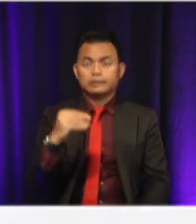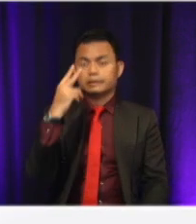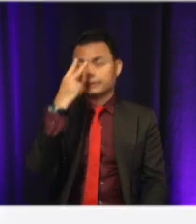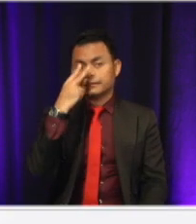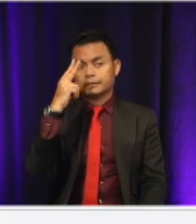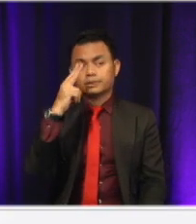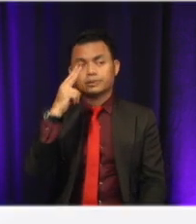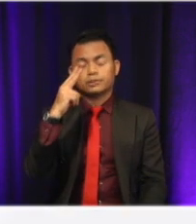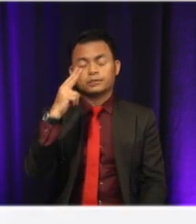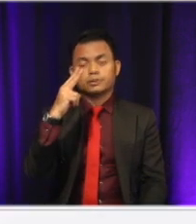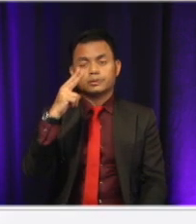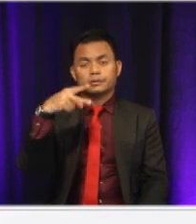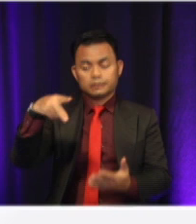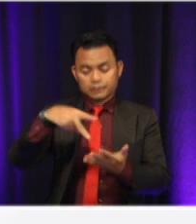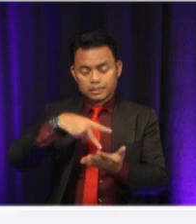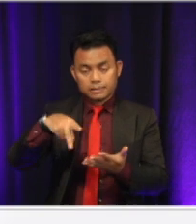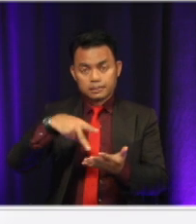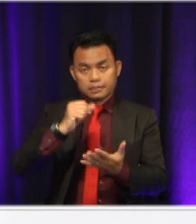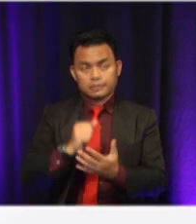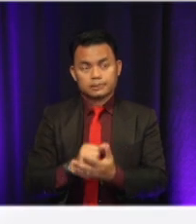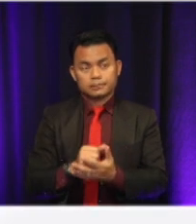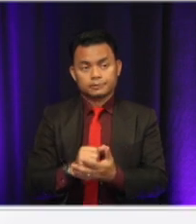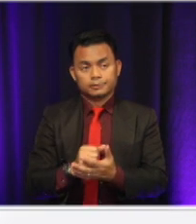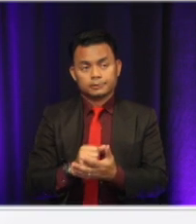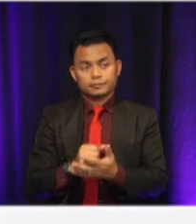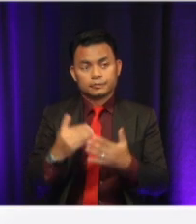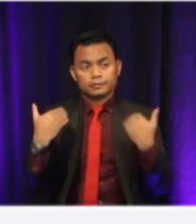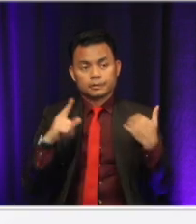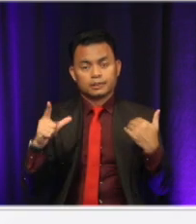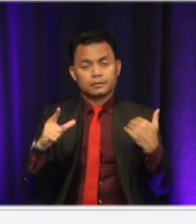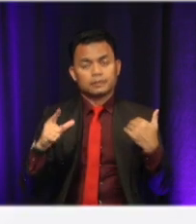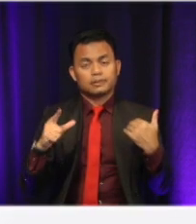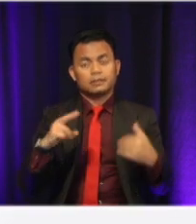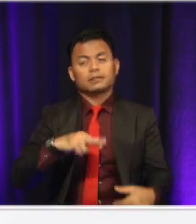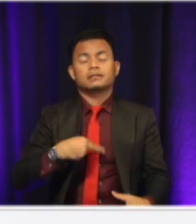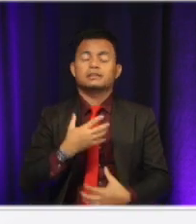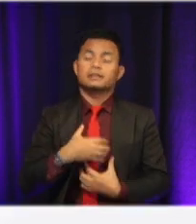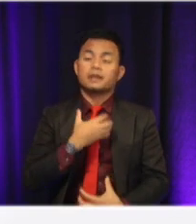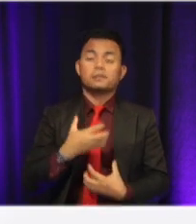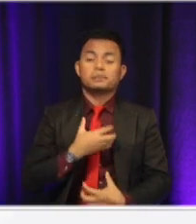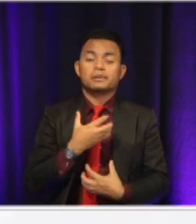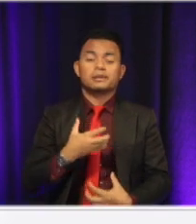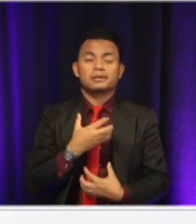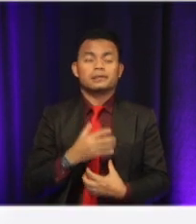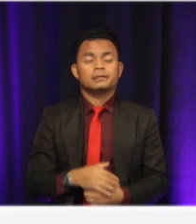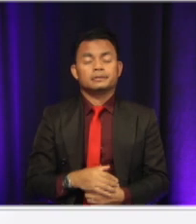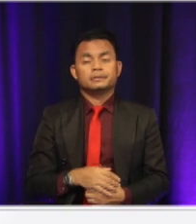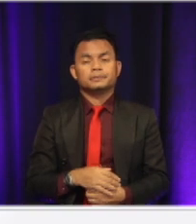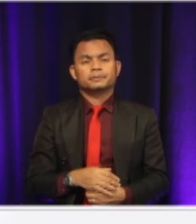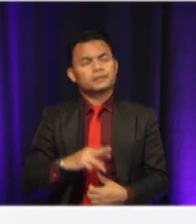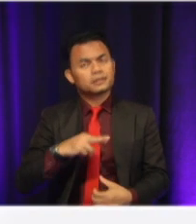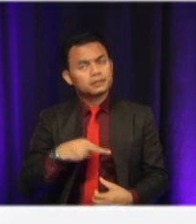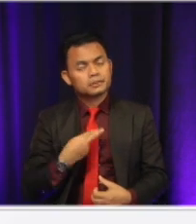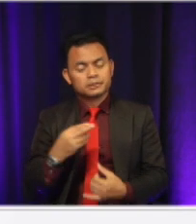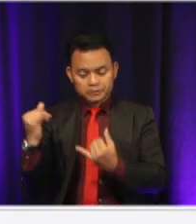the dance for him, it was such a happy surprise. He felt he was being invited to sit